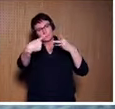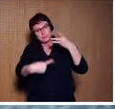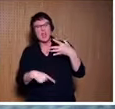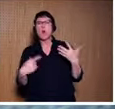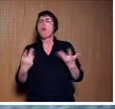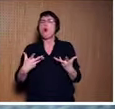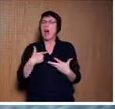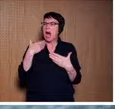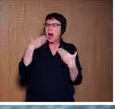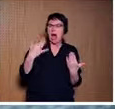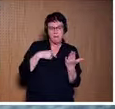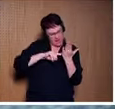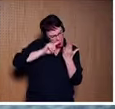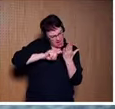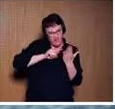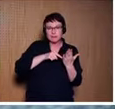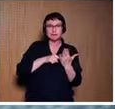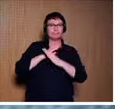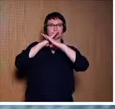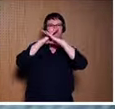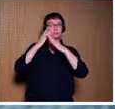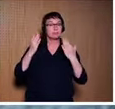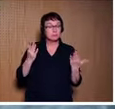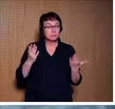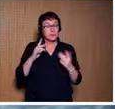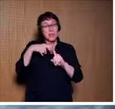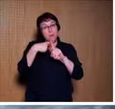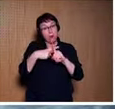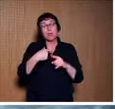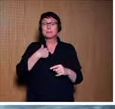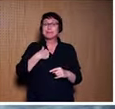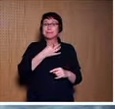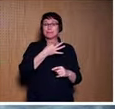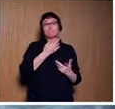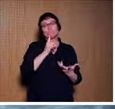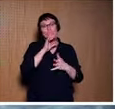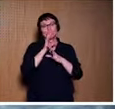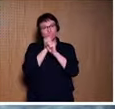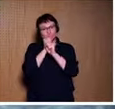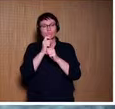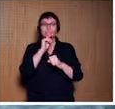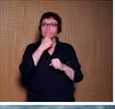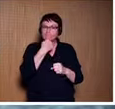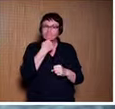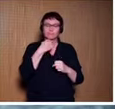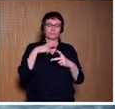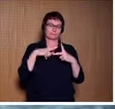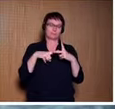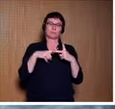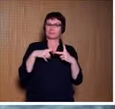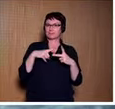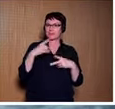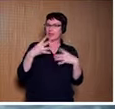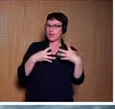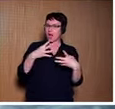autonomy and how a rights framework around privacy, data protection, and consent is critical about this. And I